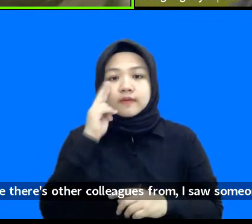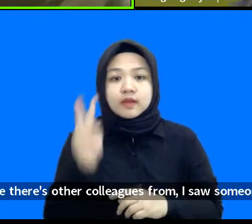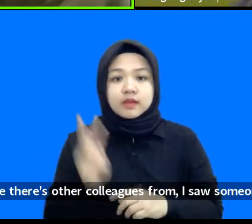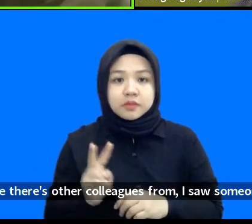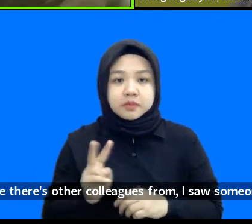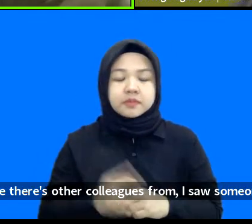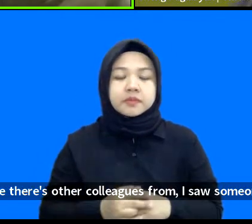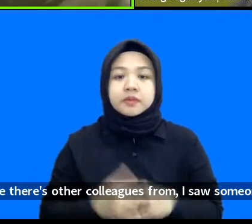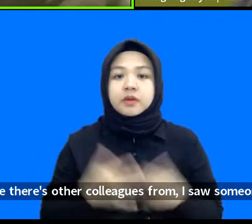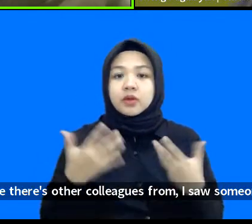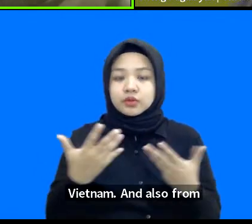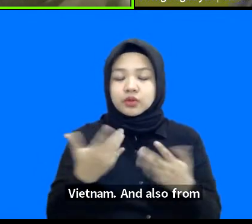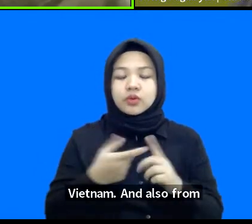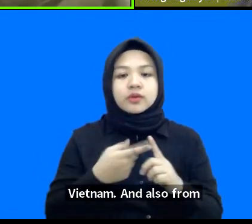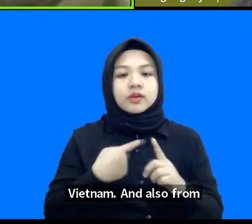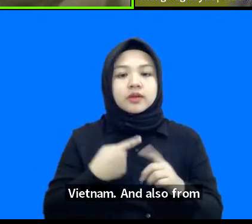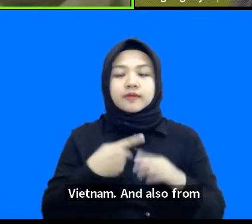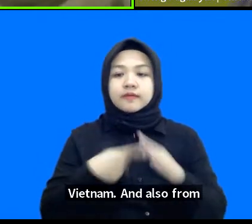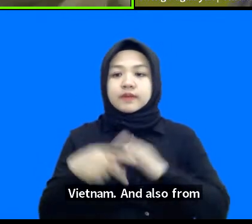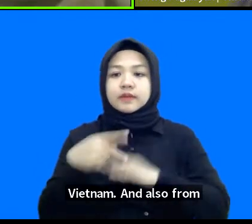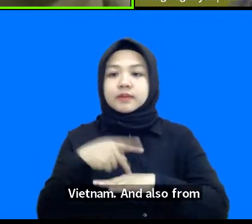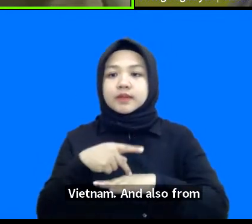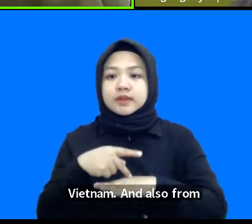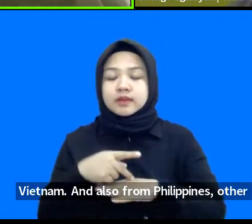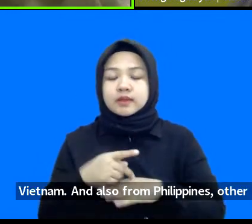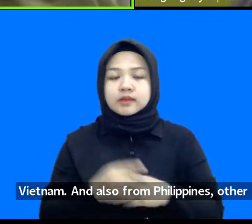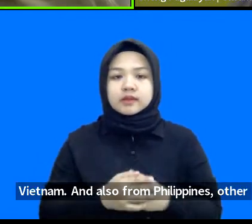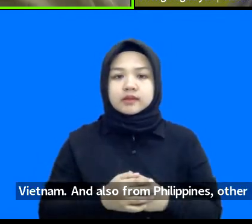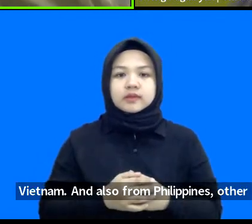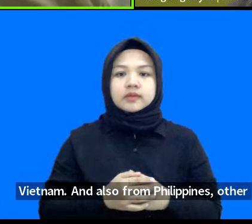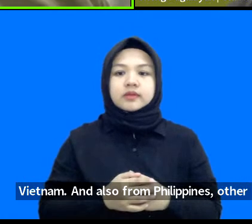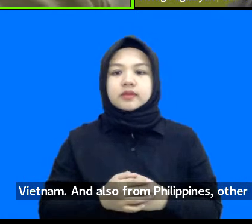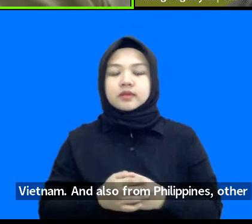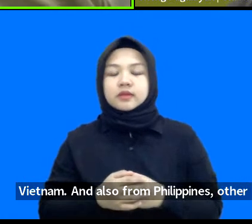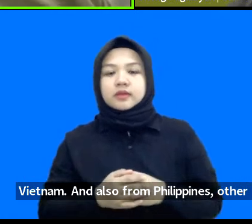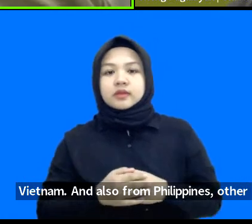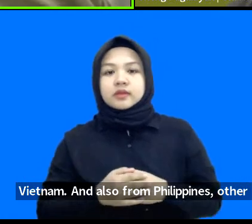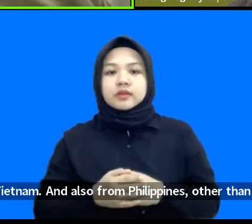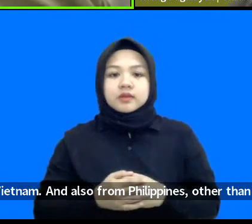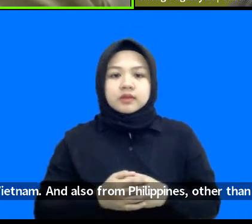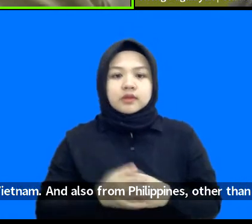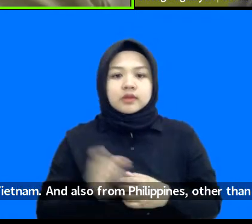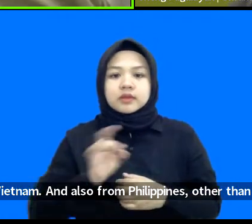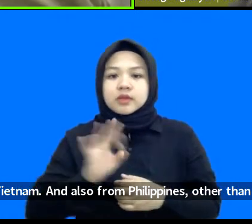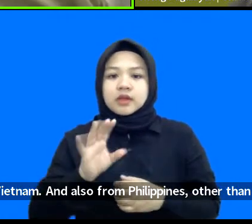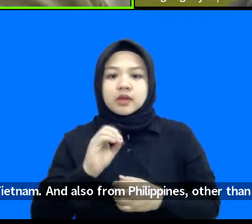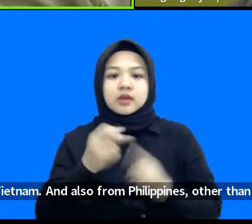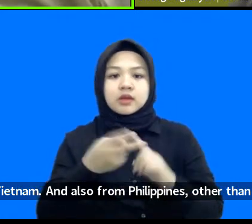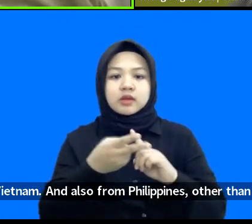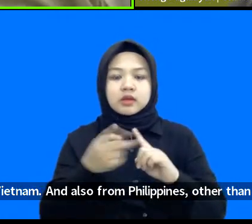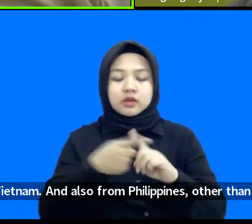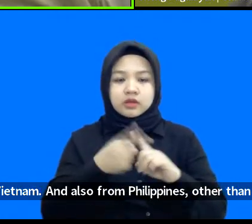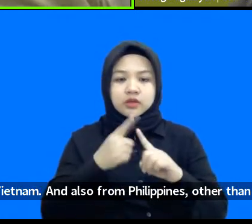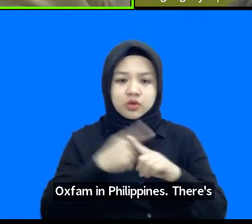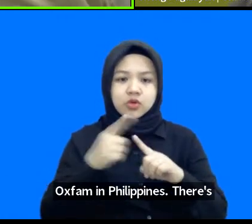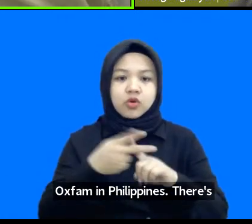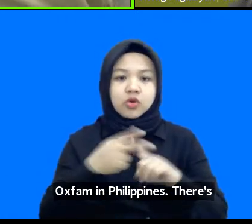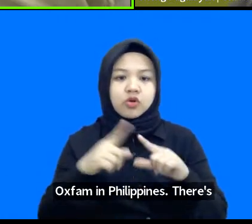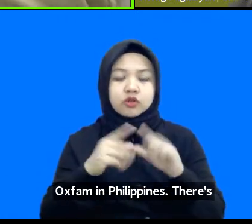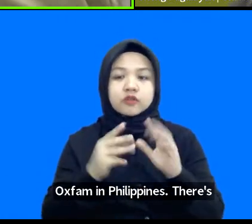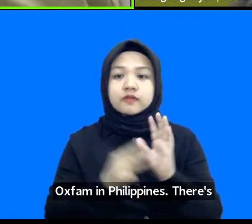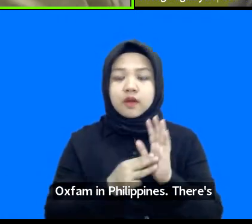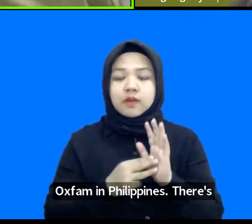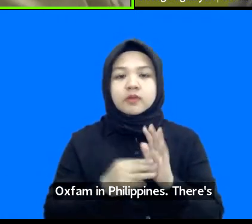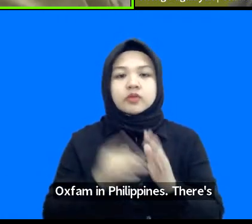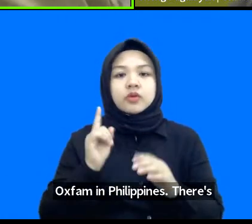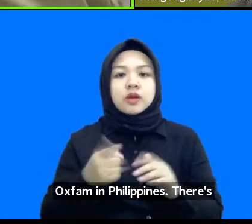from Philippines, other than Oxfam in Philippines, there's Beverly from Bantai Kita.